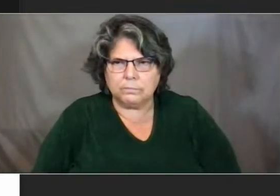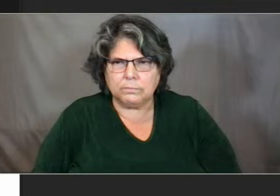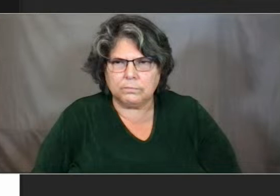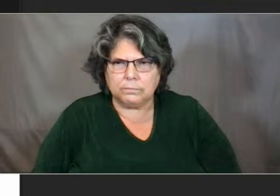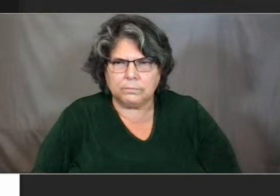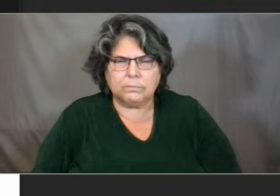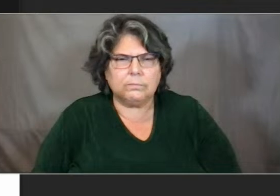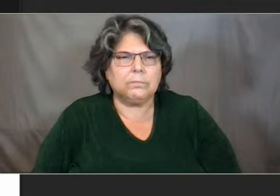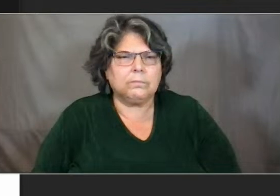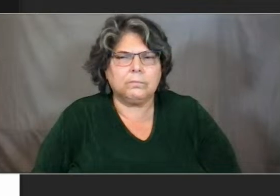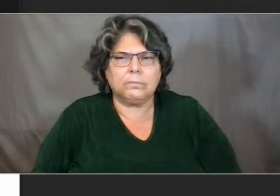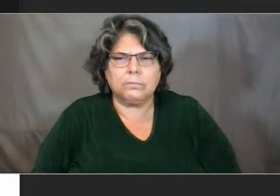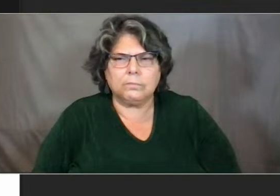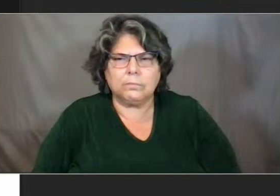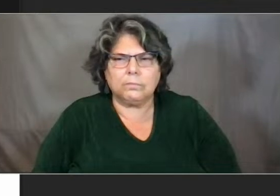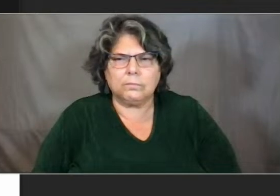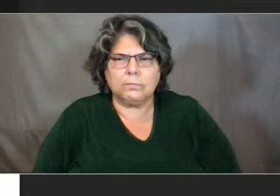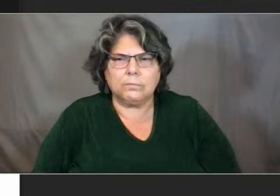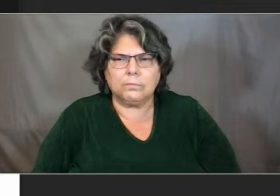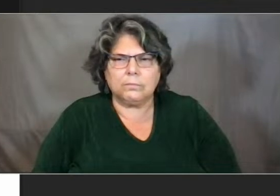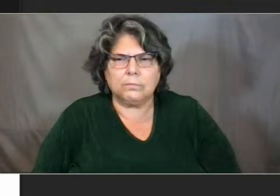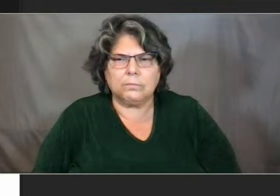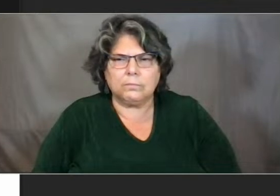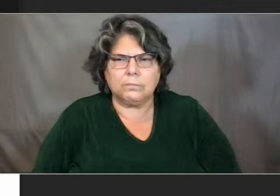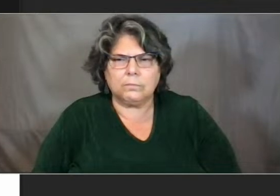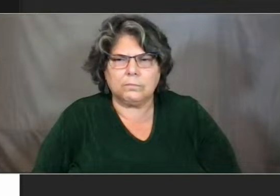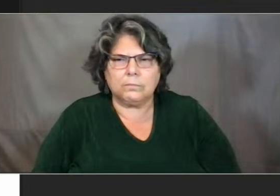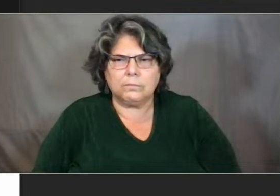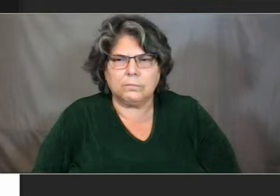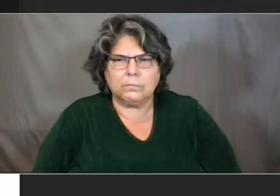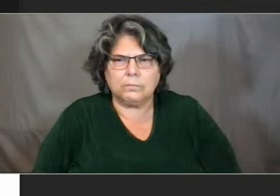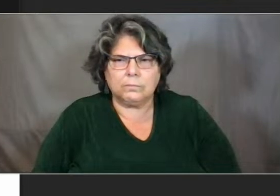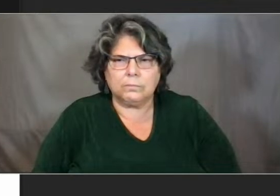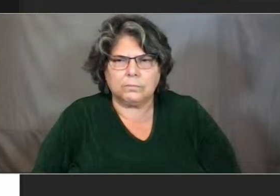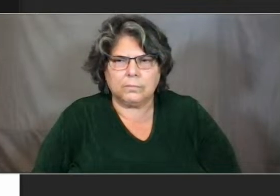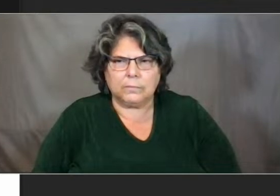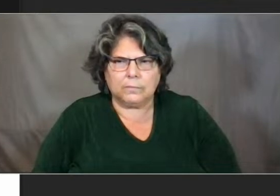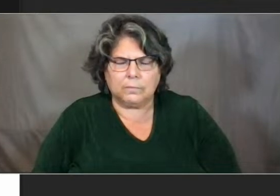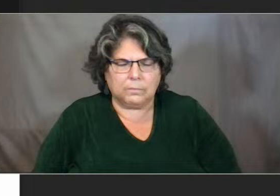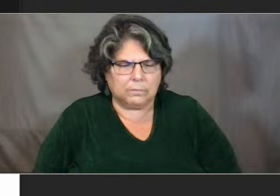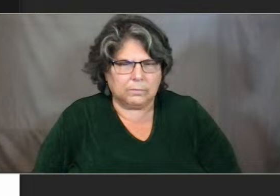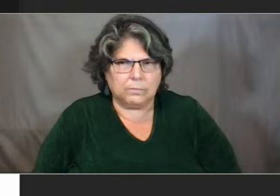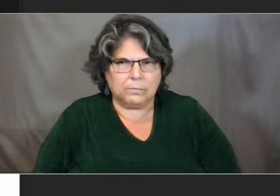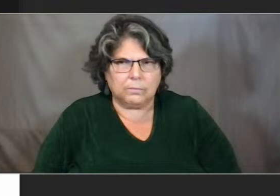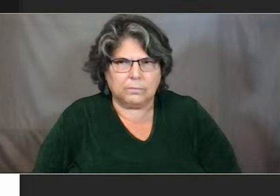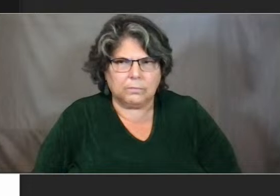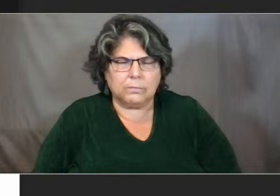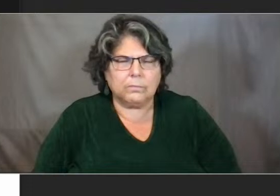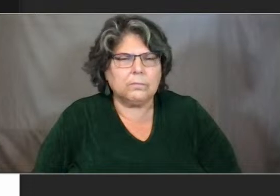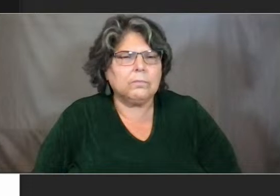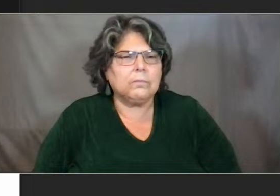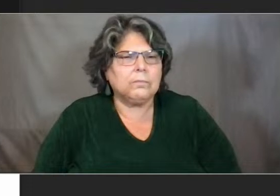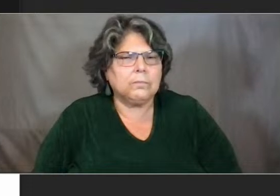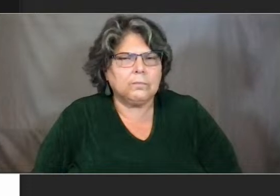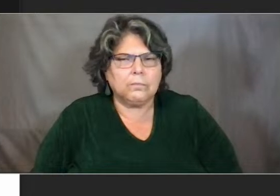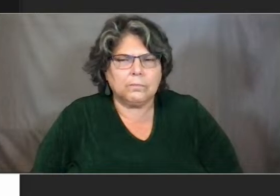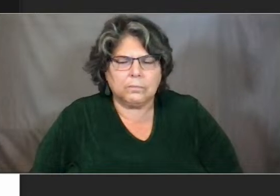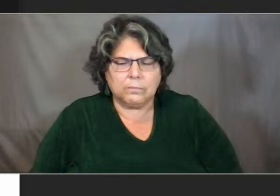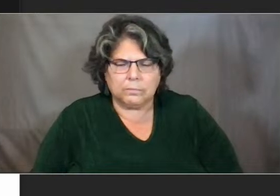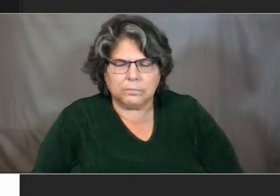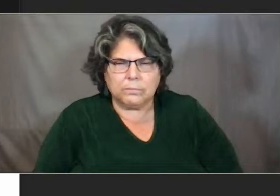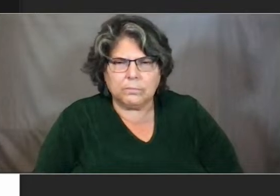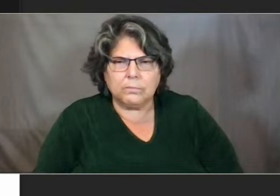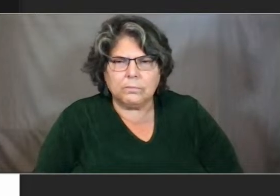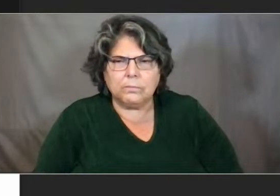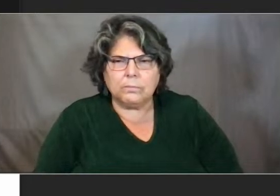Ann Mulgard with Public Health. And the short story about masking is that we follow the CDC and CDPH guidelines. They